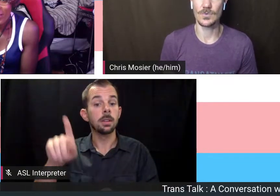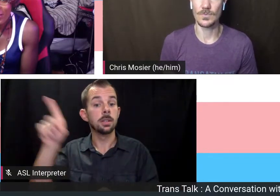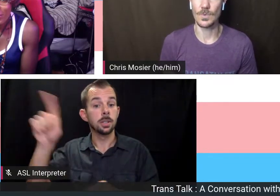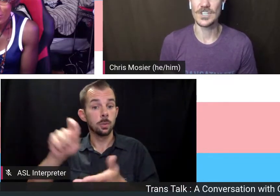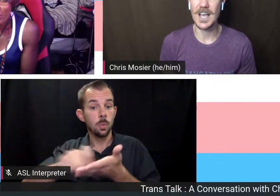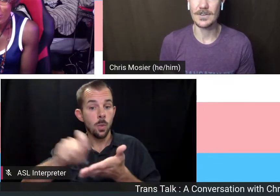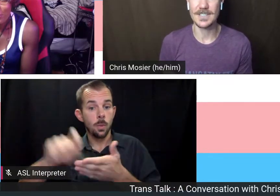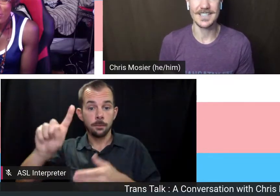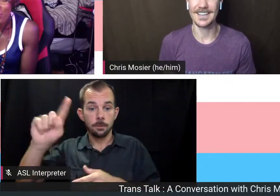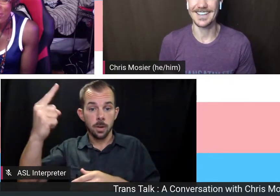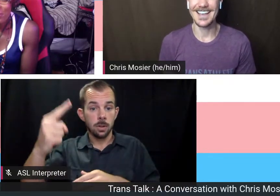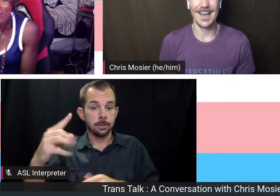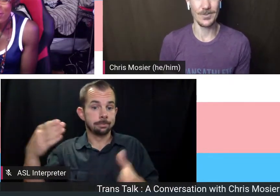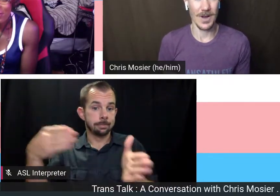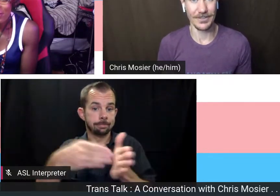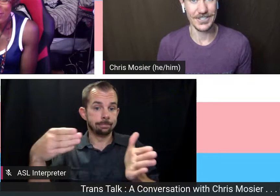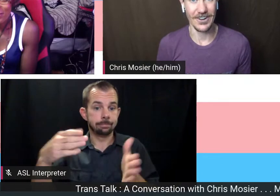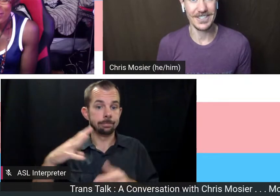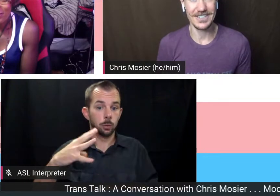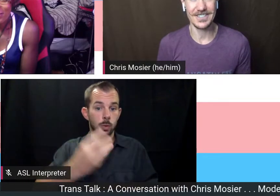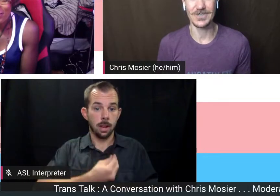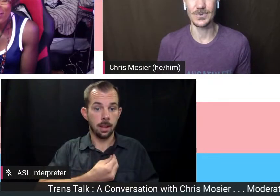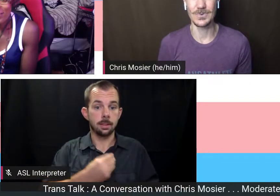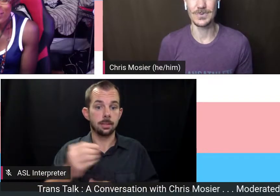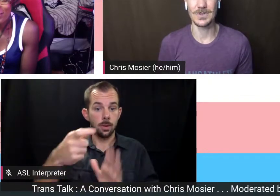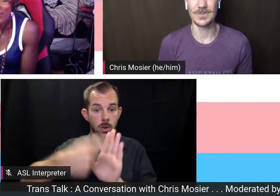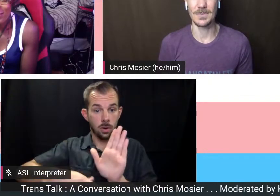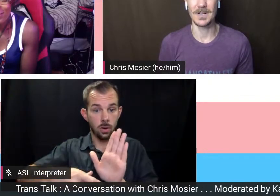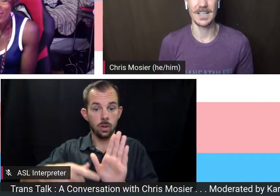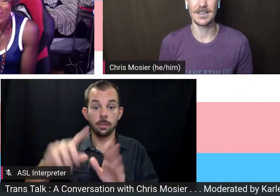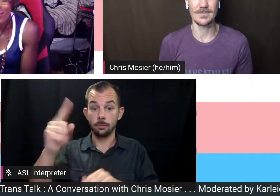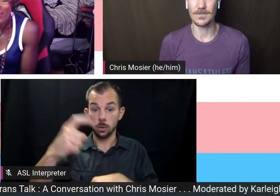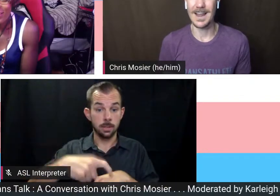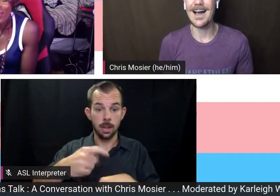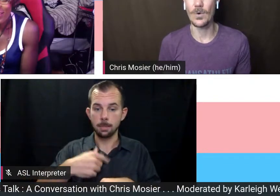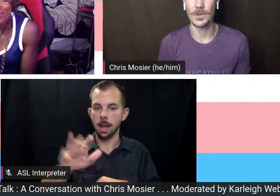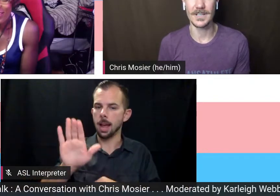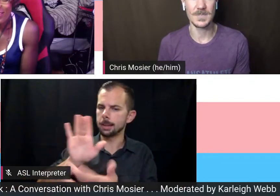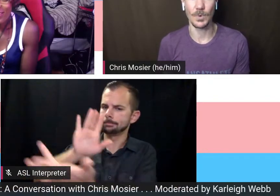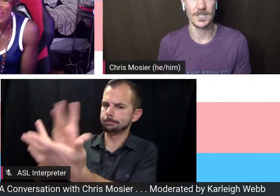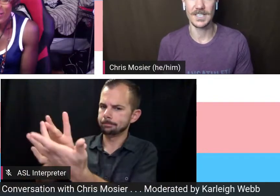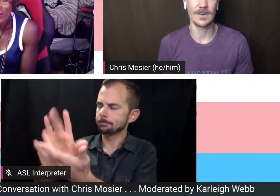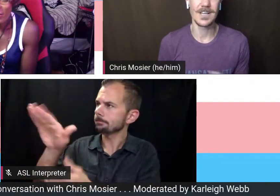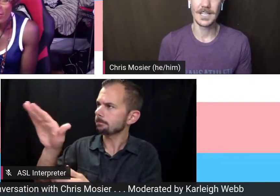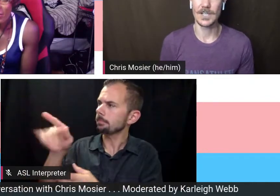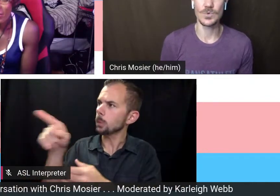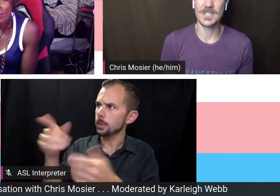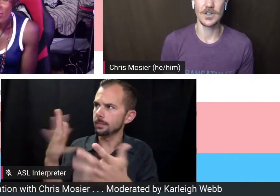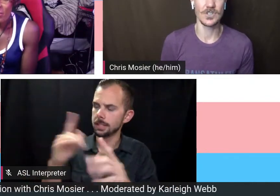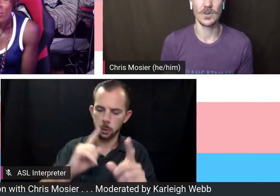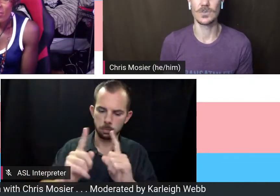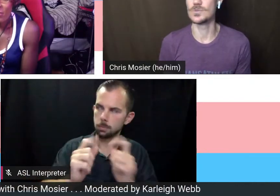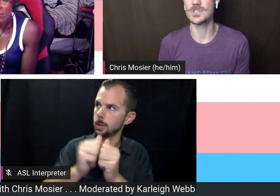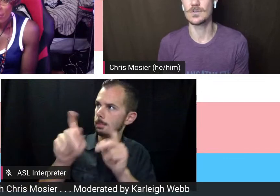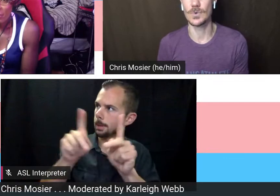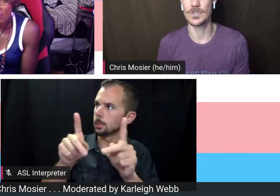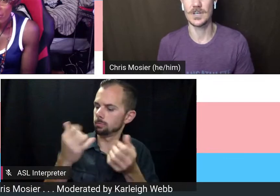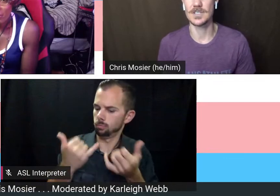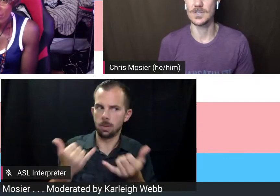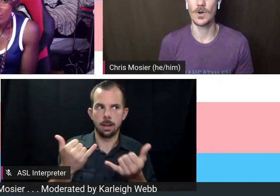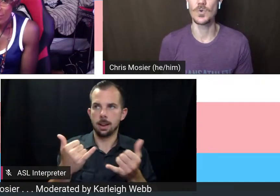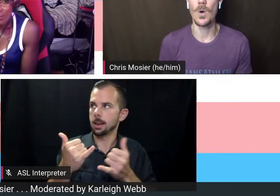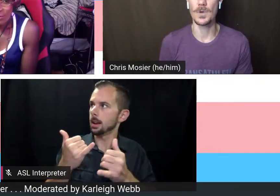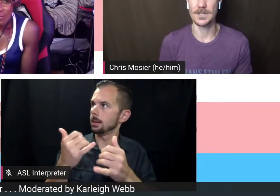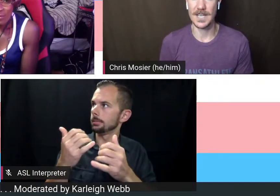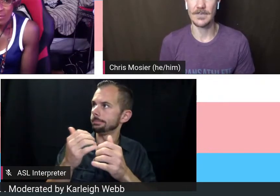article to reach out and to say, like, have you ever talked to, somebody now playing sports? Like who's in your circle? Who are you